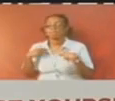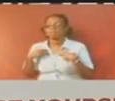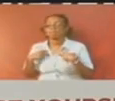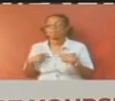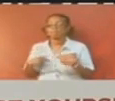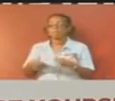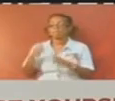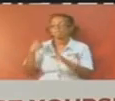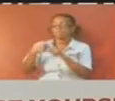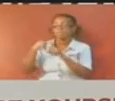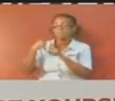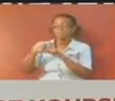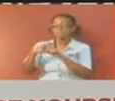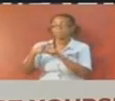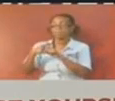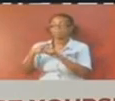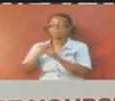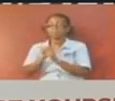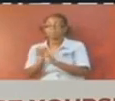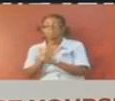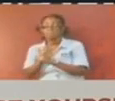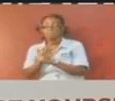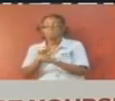not congregate.